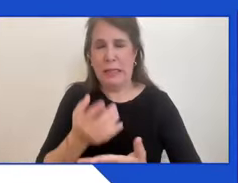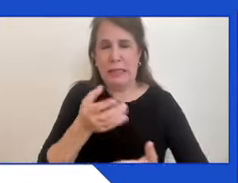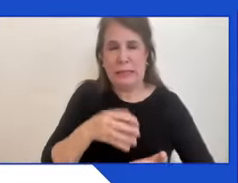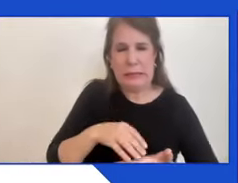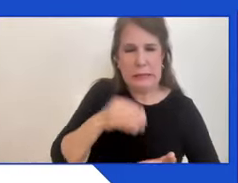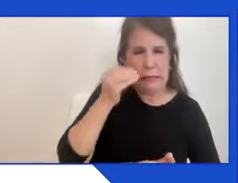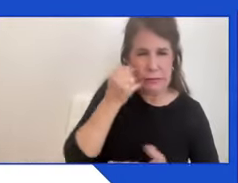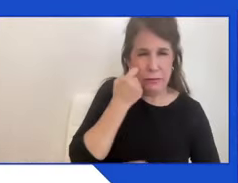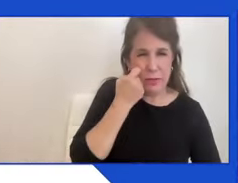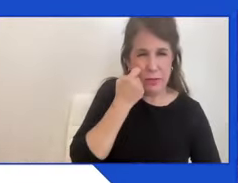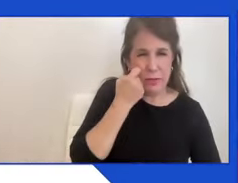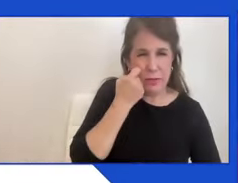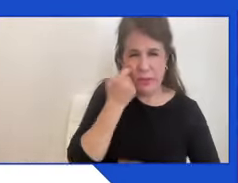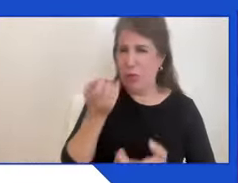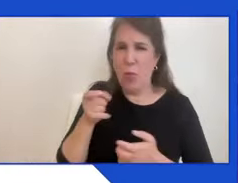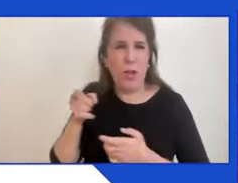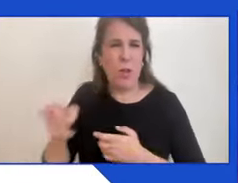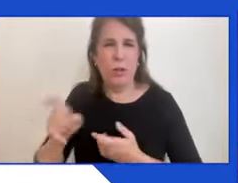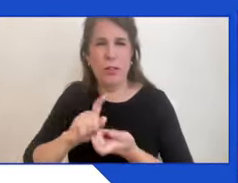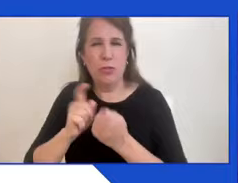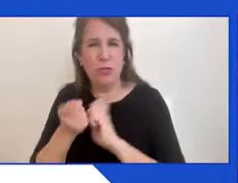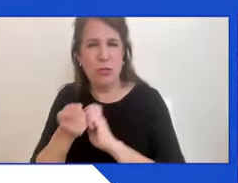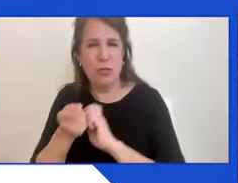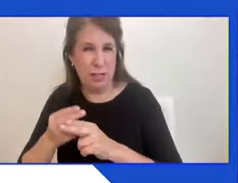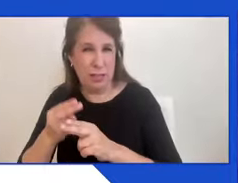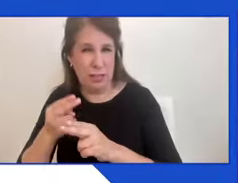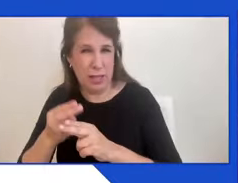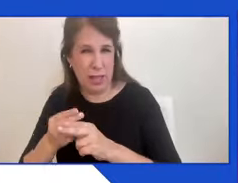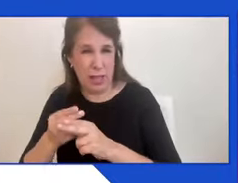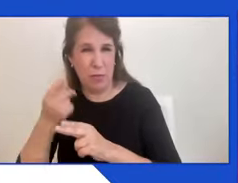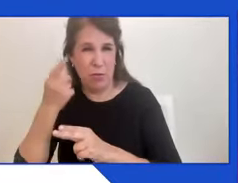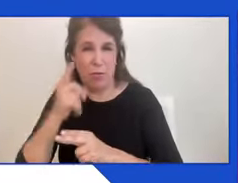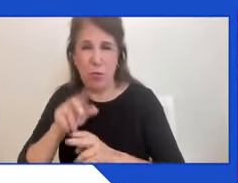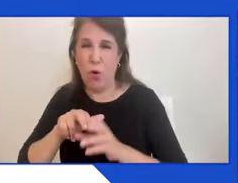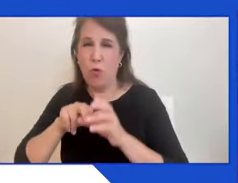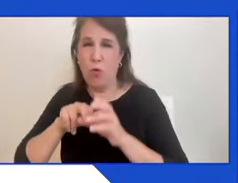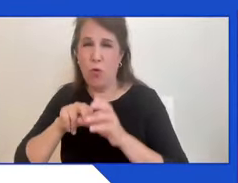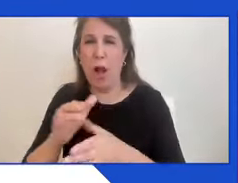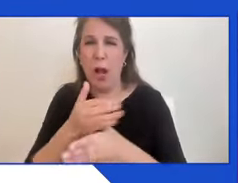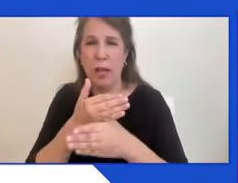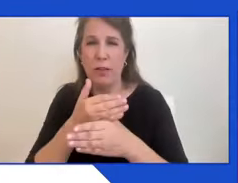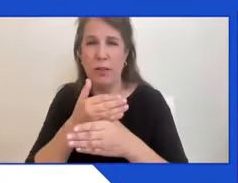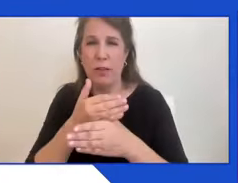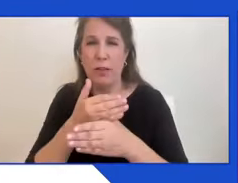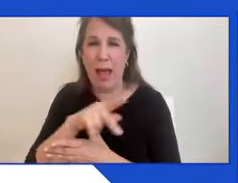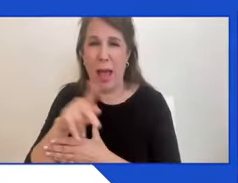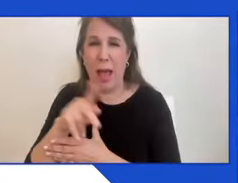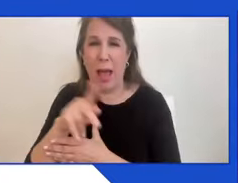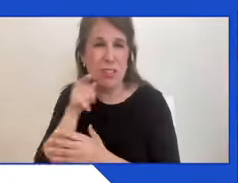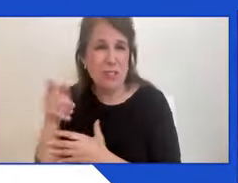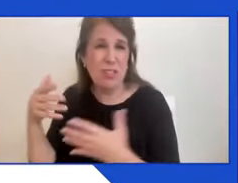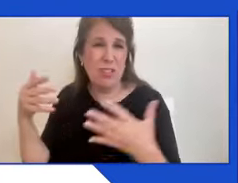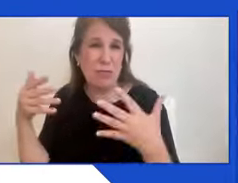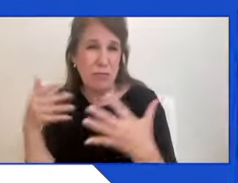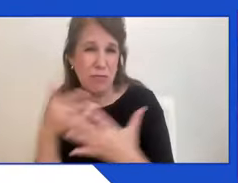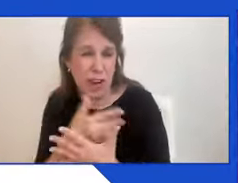name in her rideshare app because she's afraid for her driver to know that she is